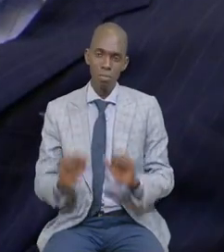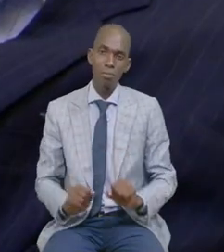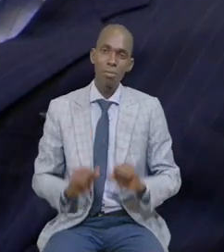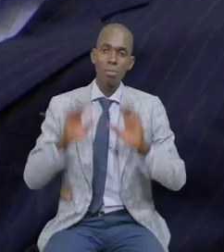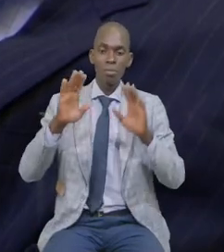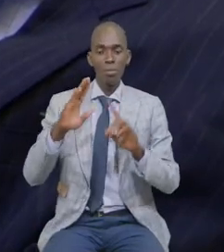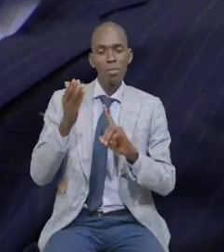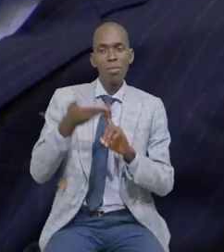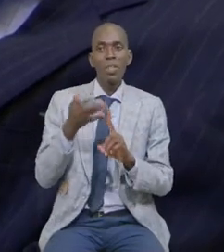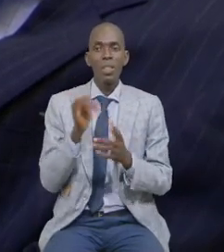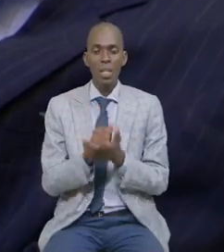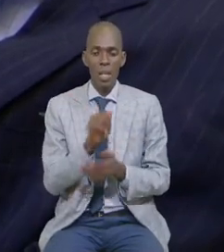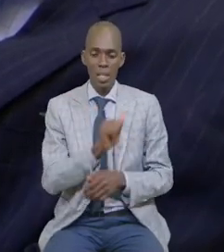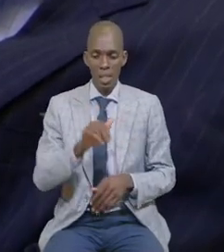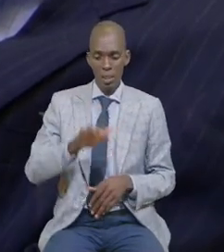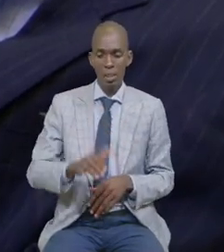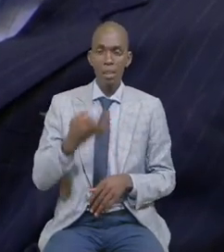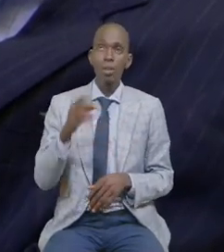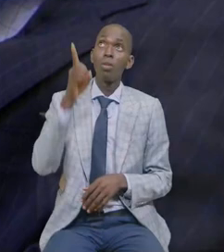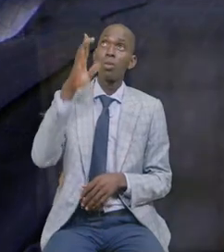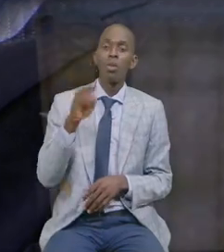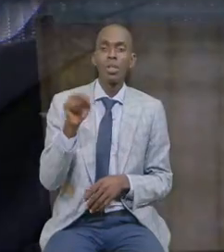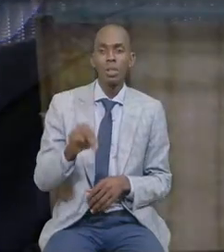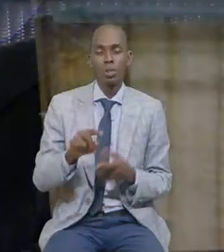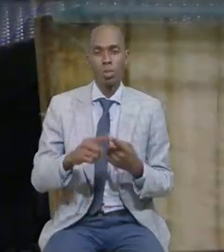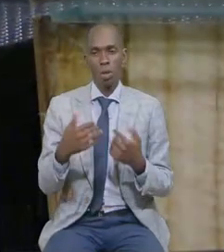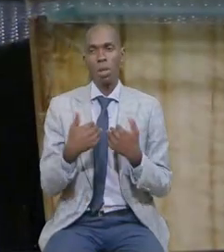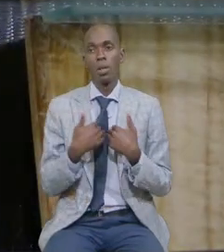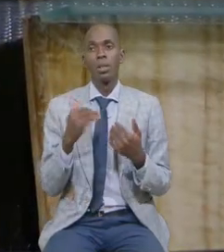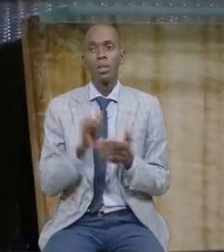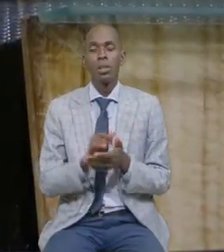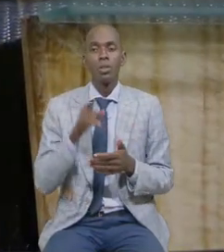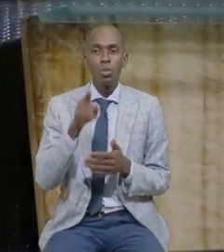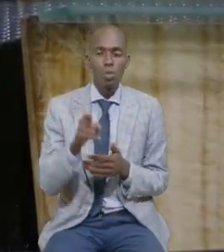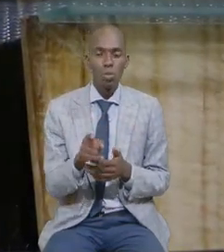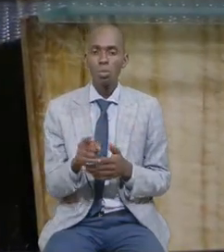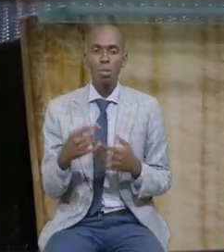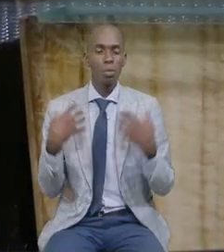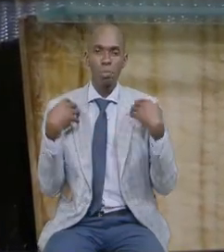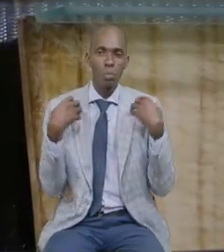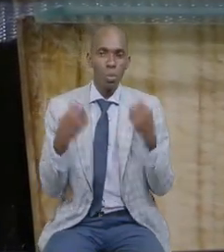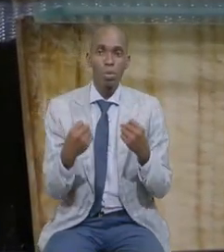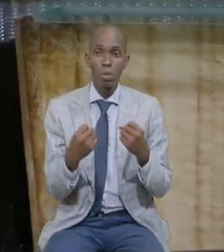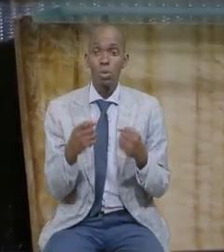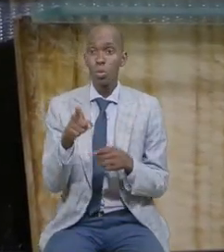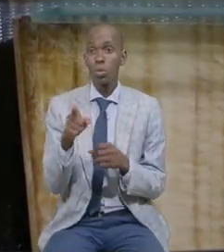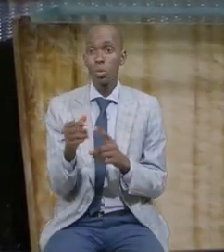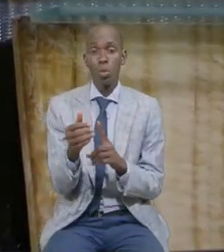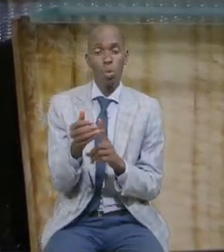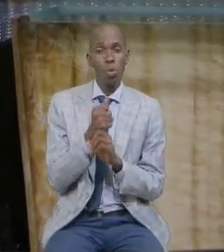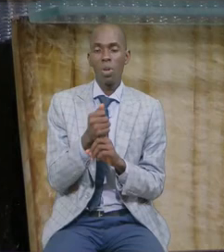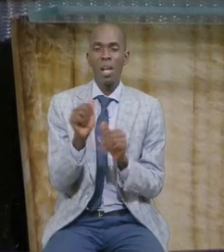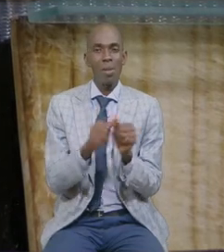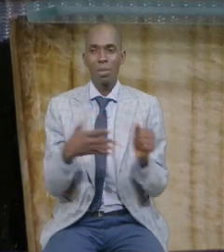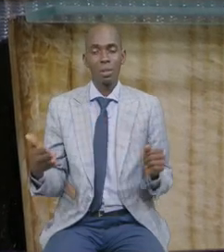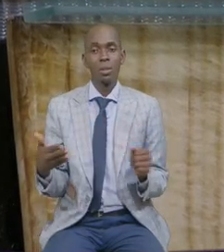a child of God ought to have. That you hold everything, even life, you hold it with a loose hand,